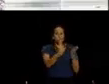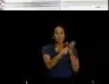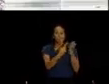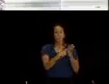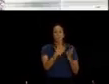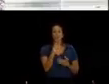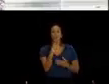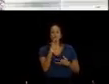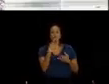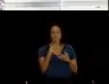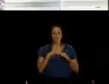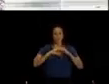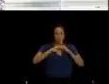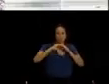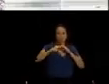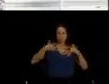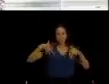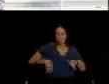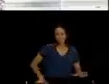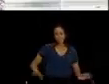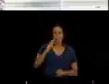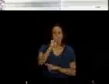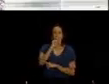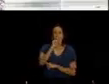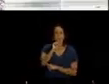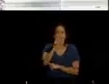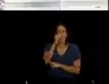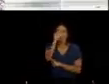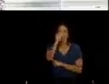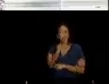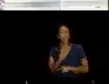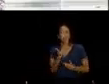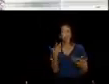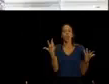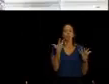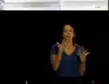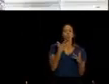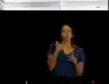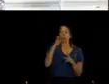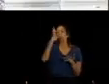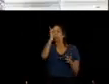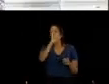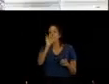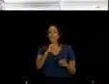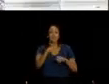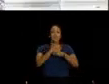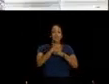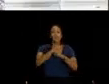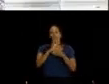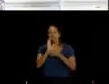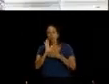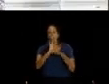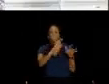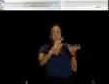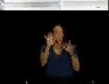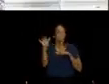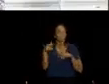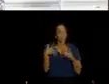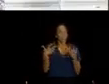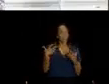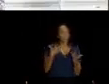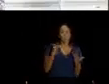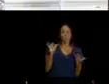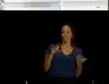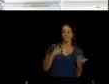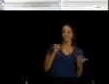carpet gowns and the Met Gala and what it's like to make a movie. And then we can also talk about bad pain days and what it's like to